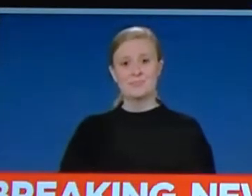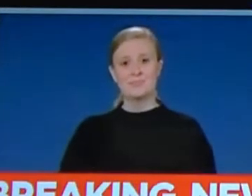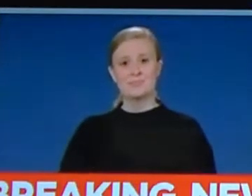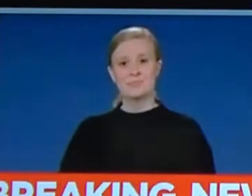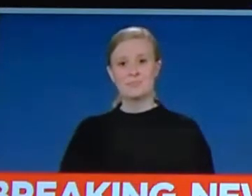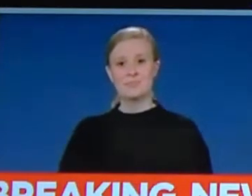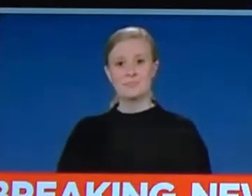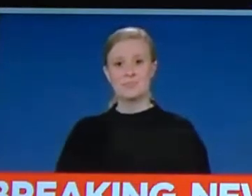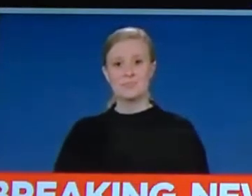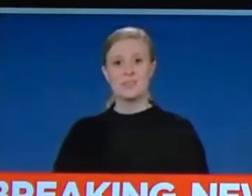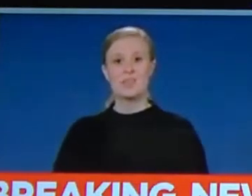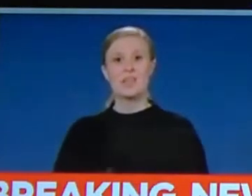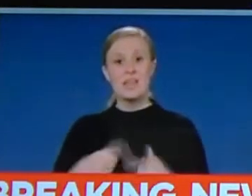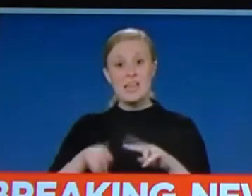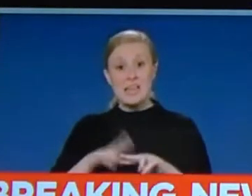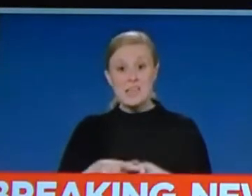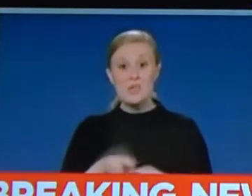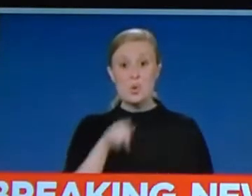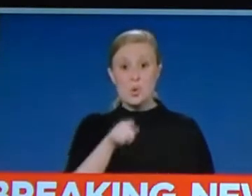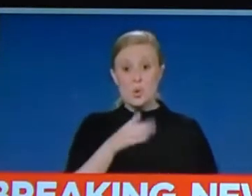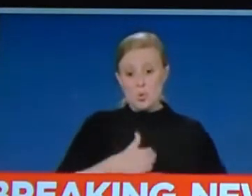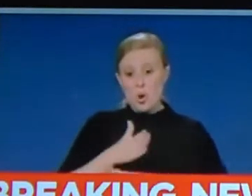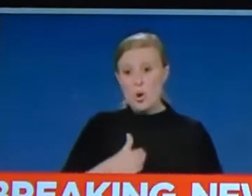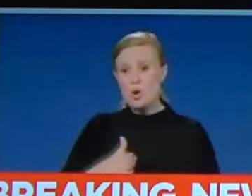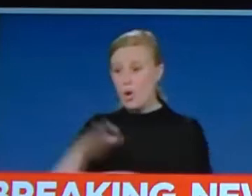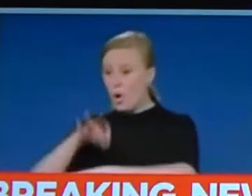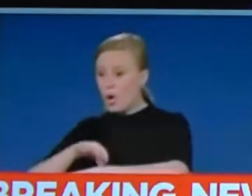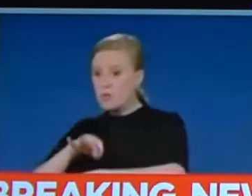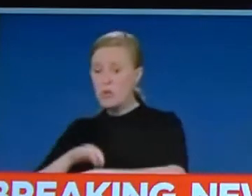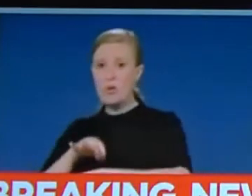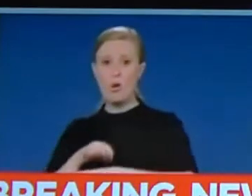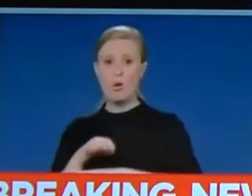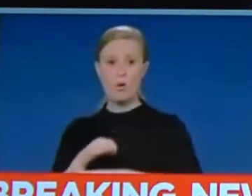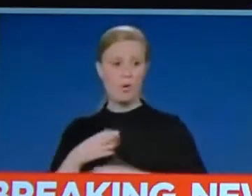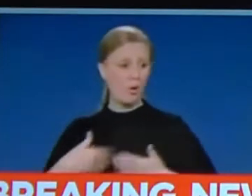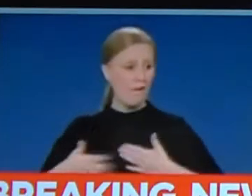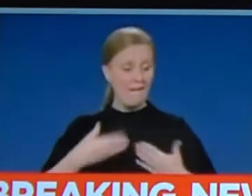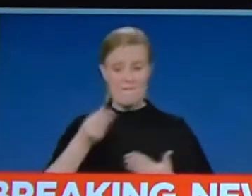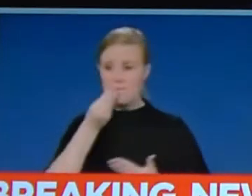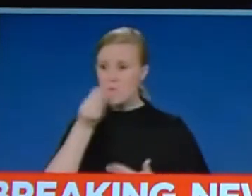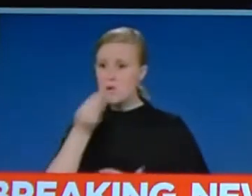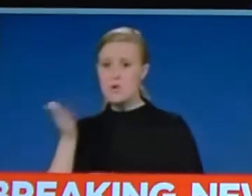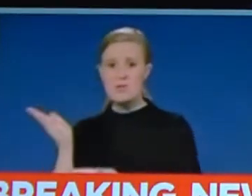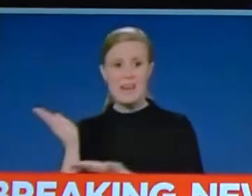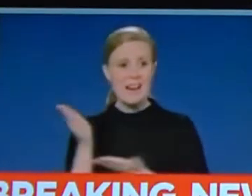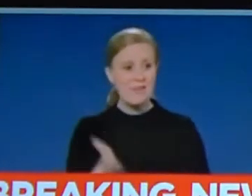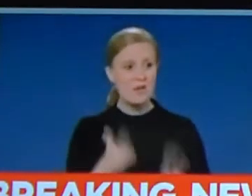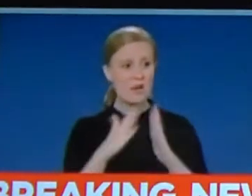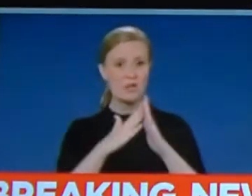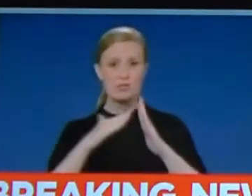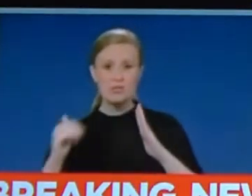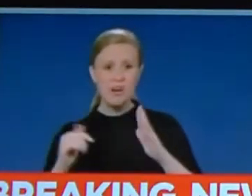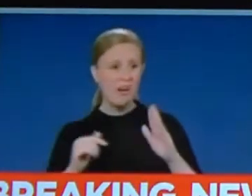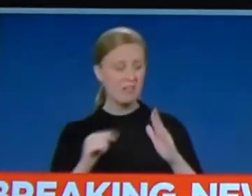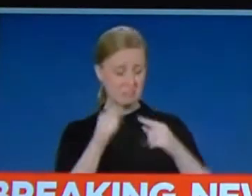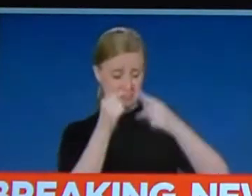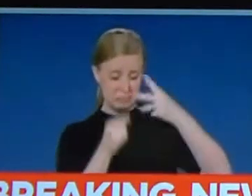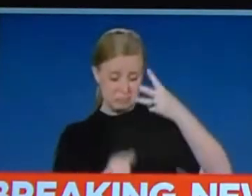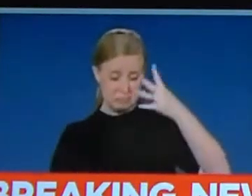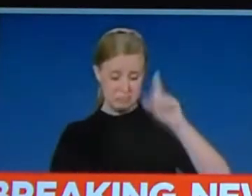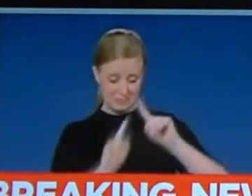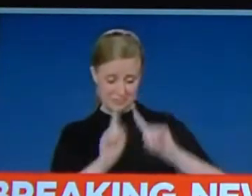an essential job, in my view, in terms of the running of the economy. And it's important that all those parents who have